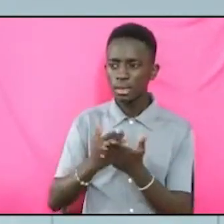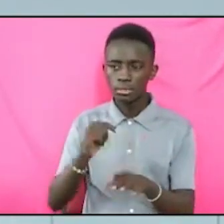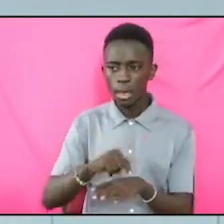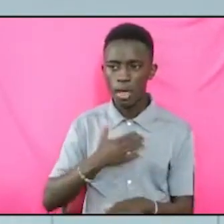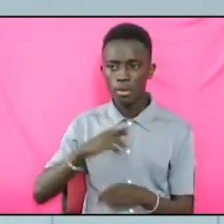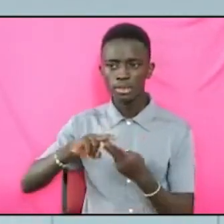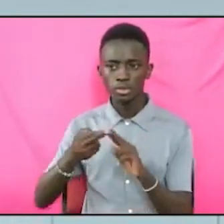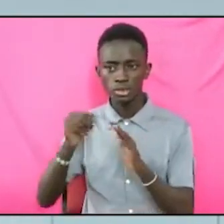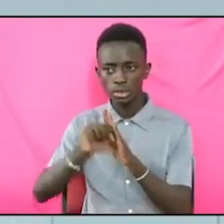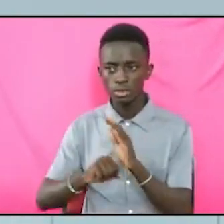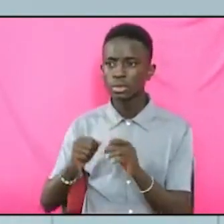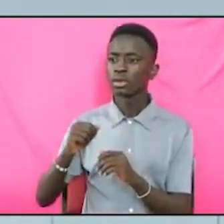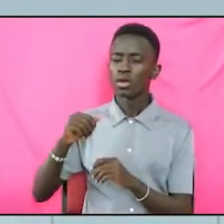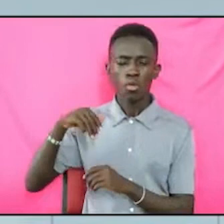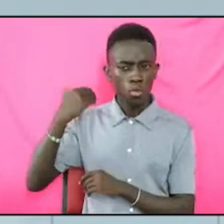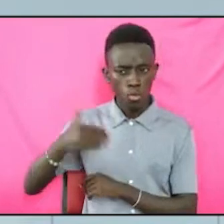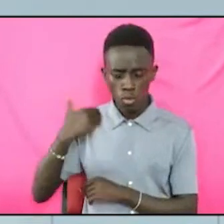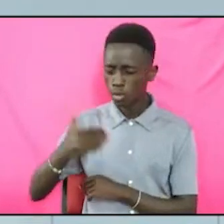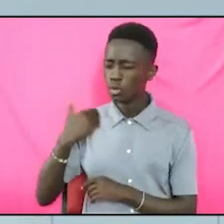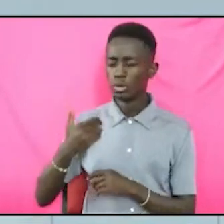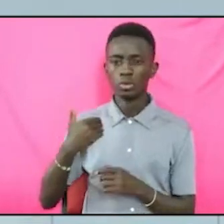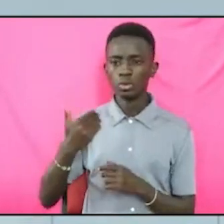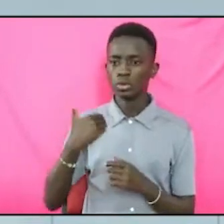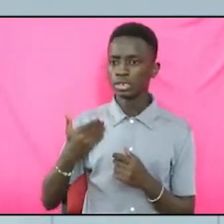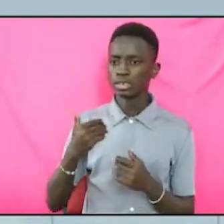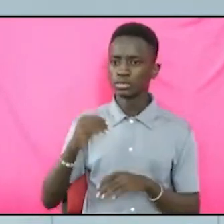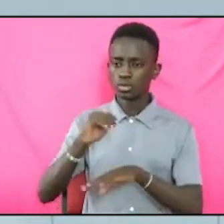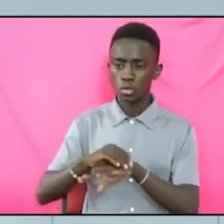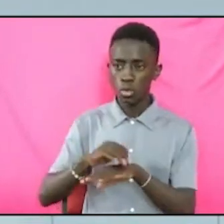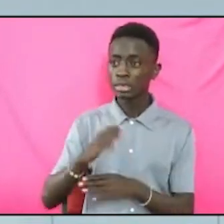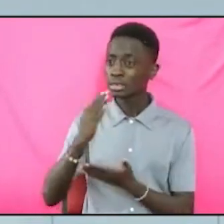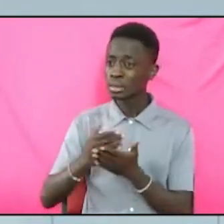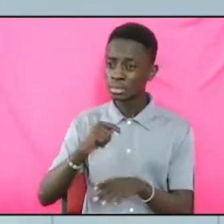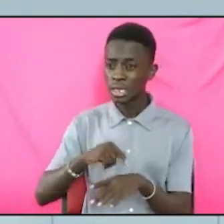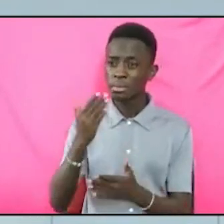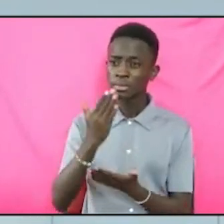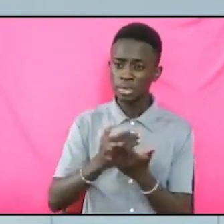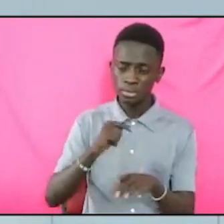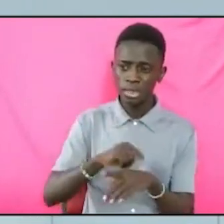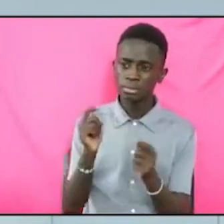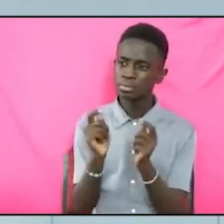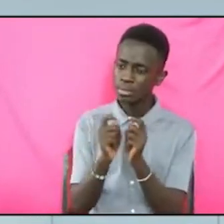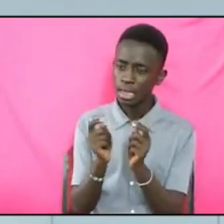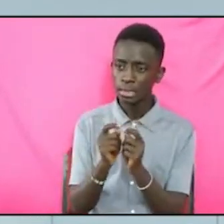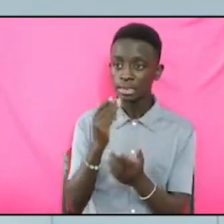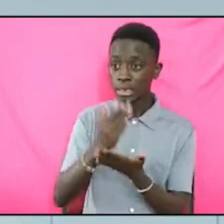that we have to let go of some friends. It changes everything. It changes our perception about